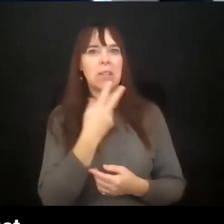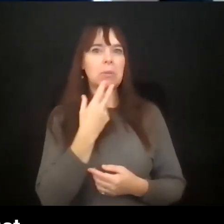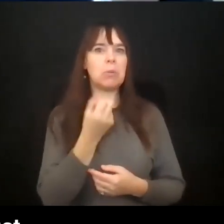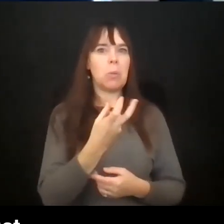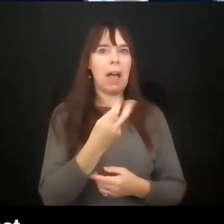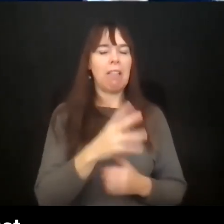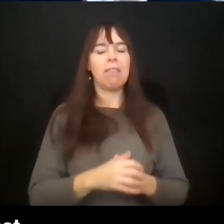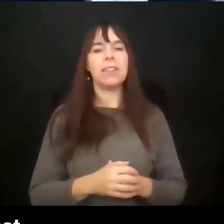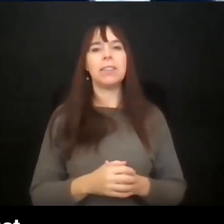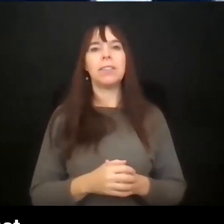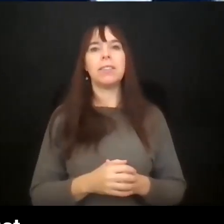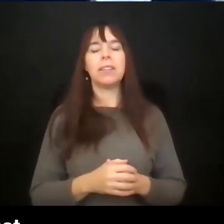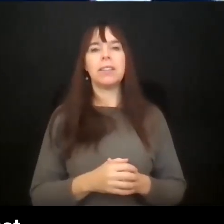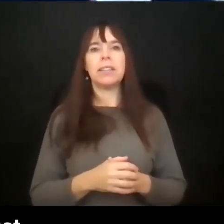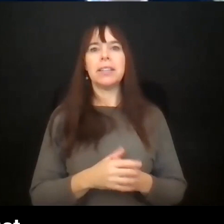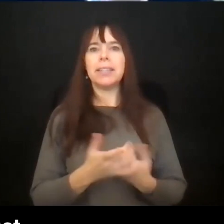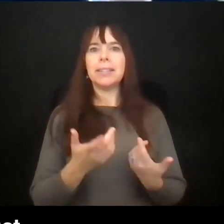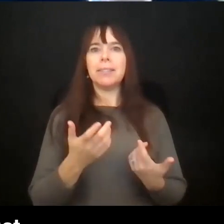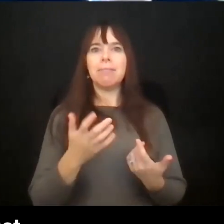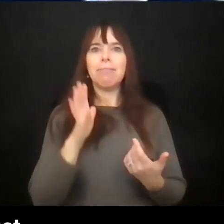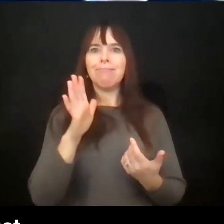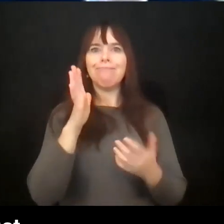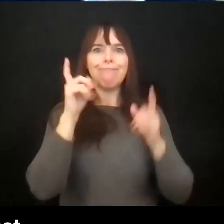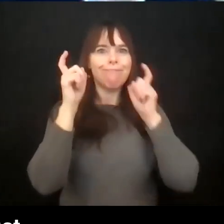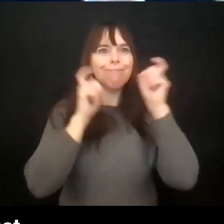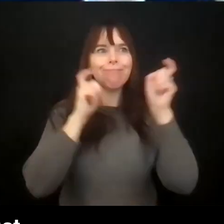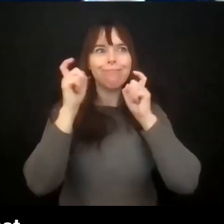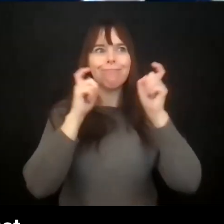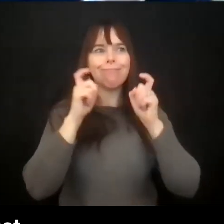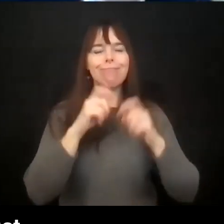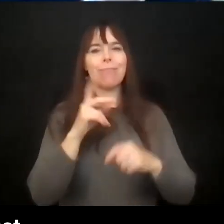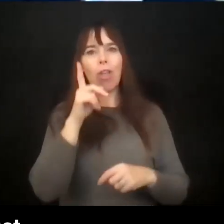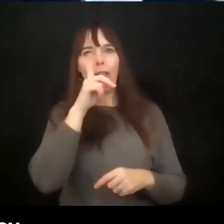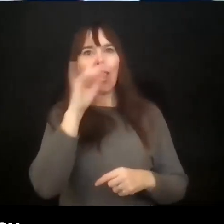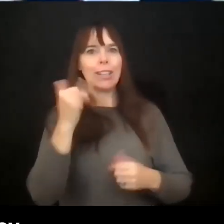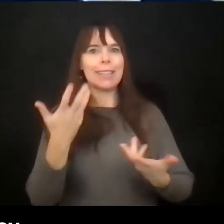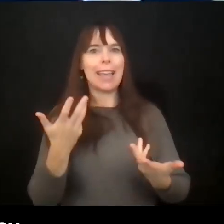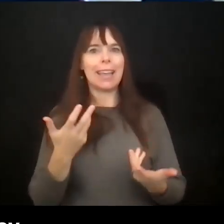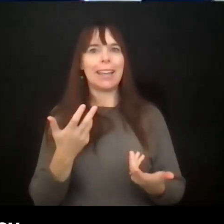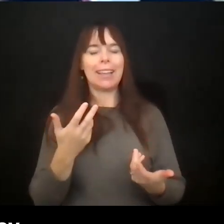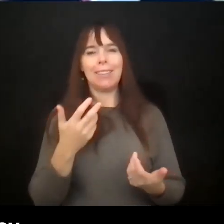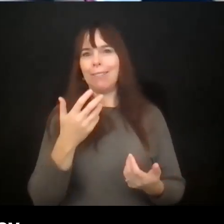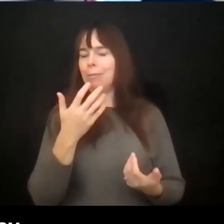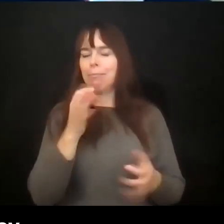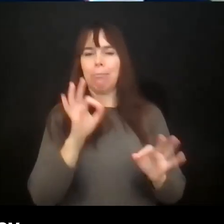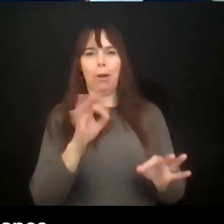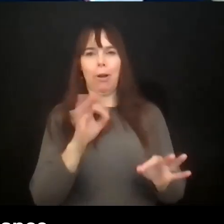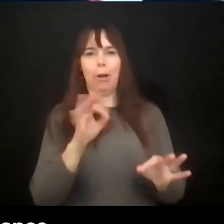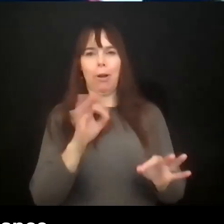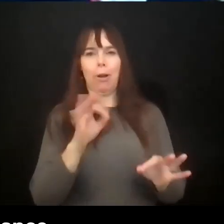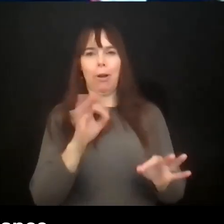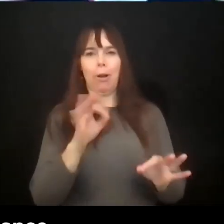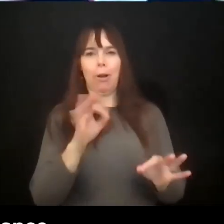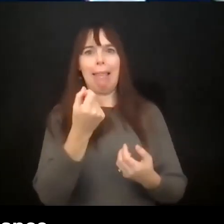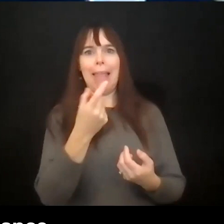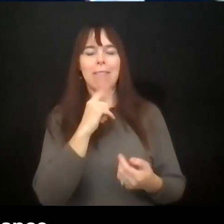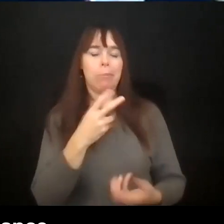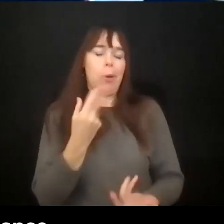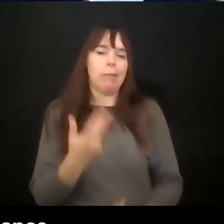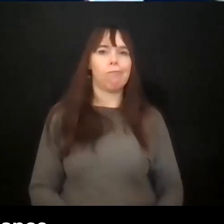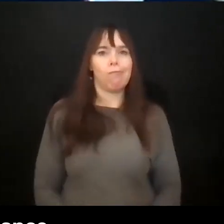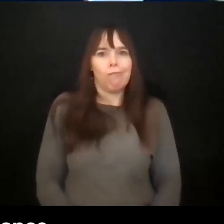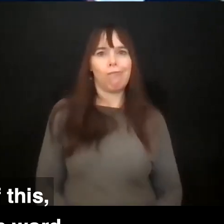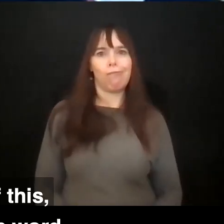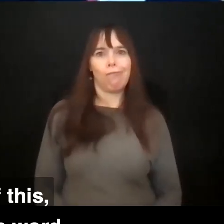And he's got this expression that is just like an 11-year-old boy. It's one of boyhood